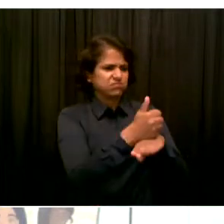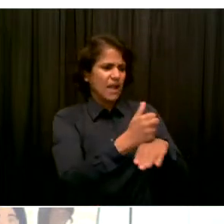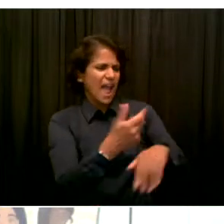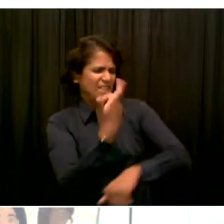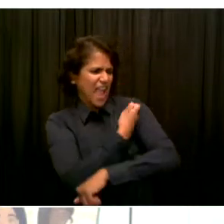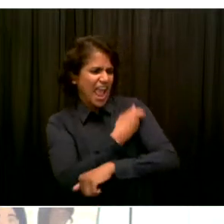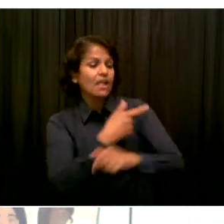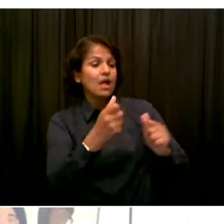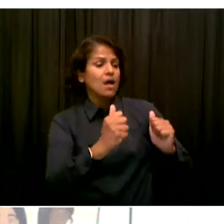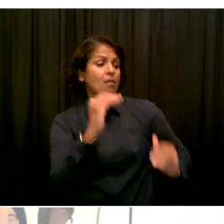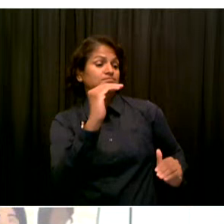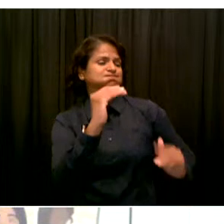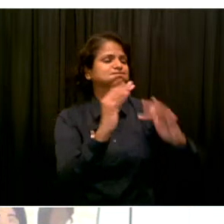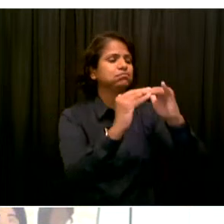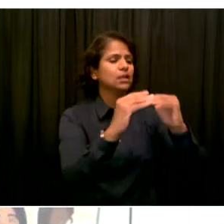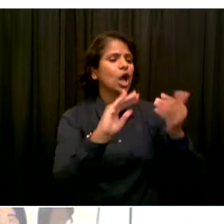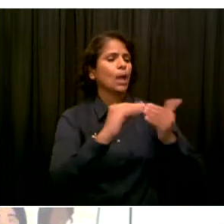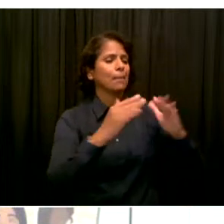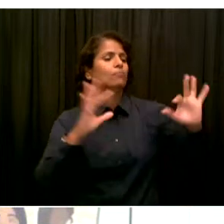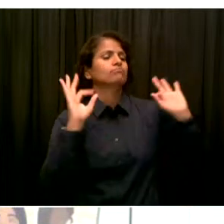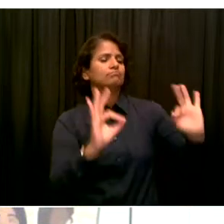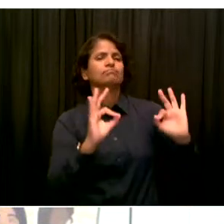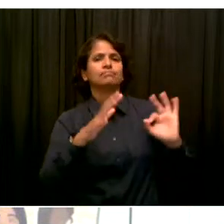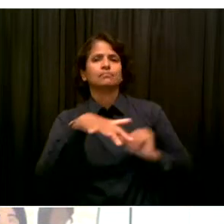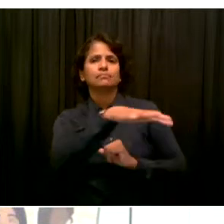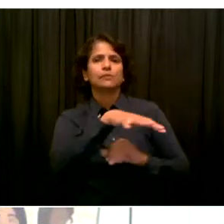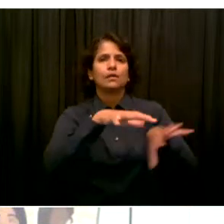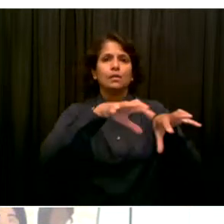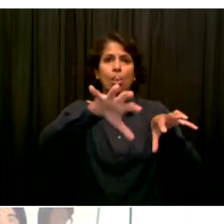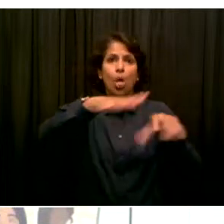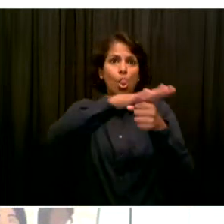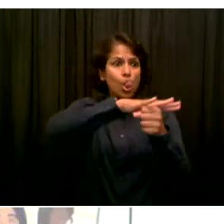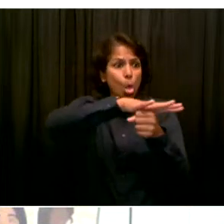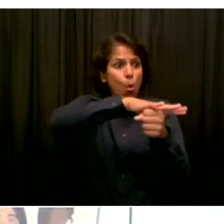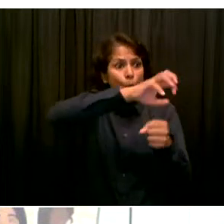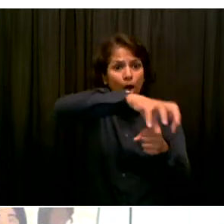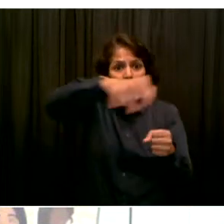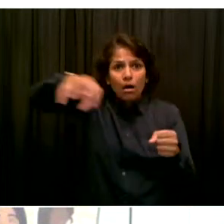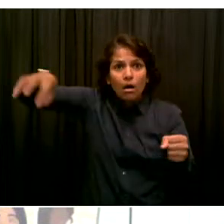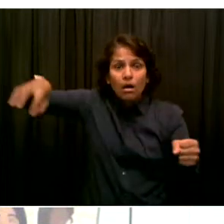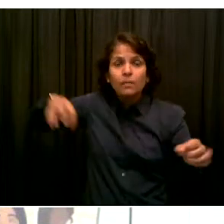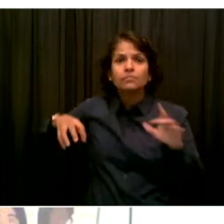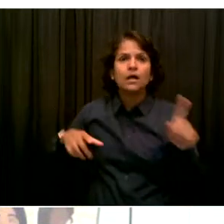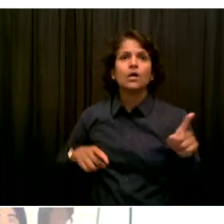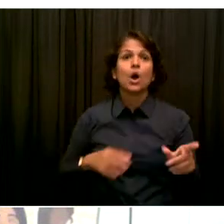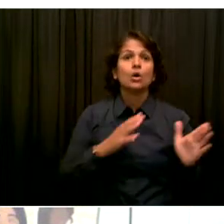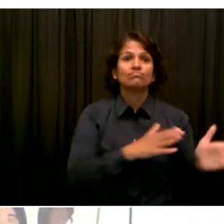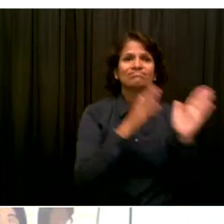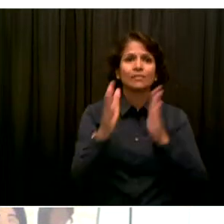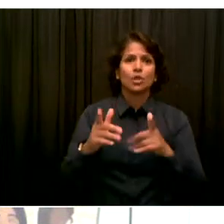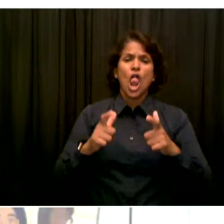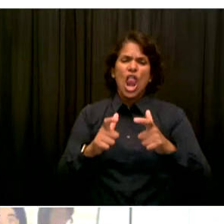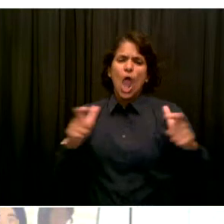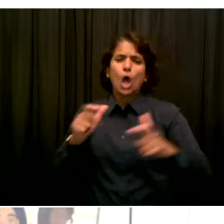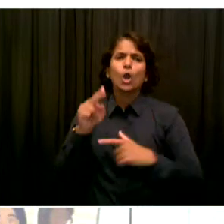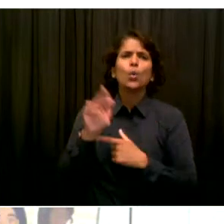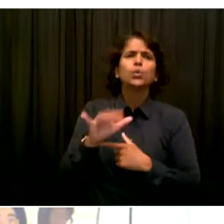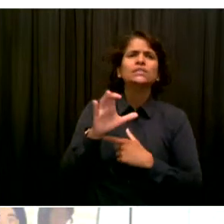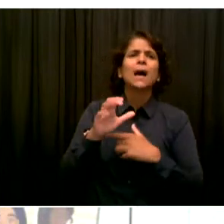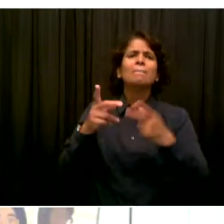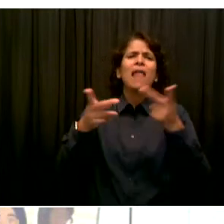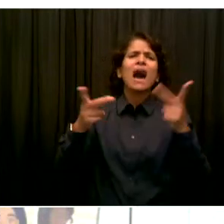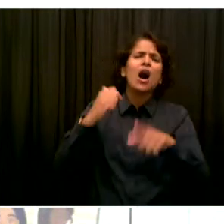at those sites if needed, including the weekend events that the mayor described. And we've appreciated the culture